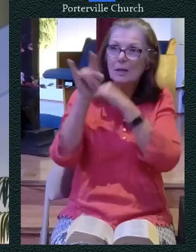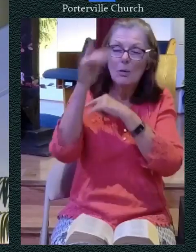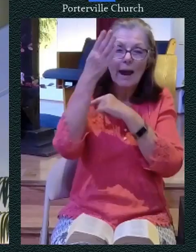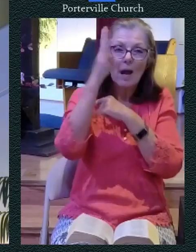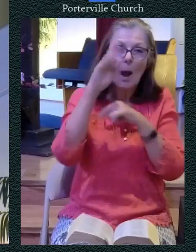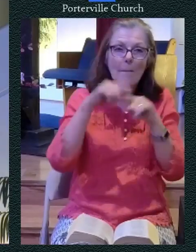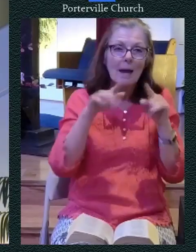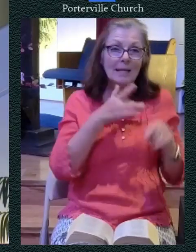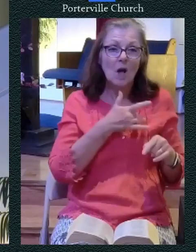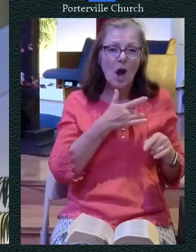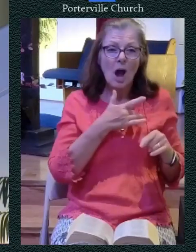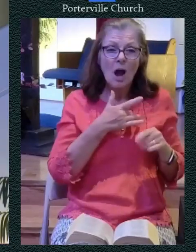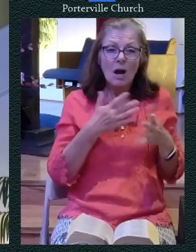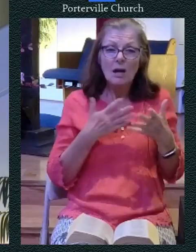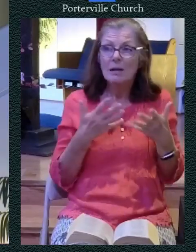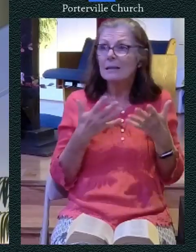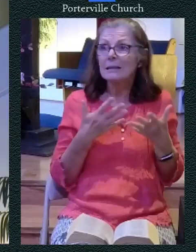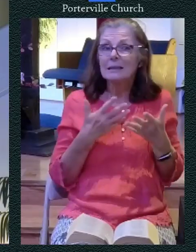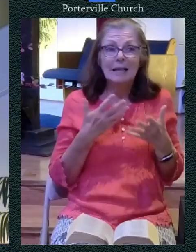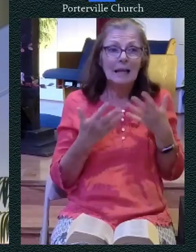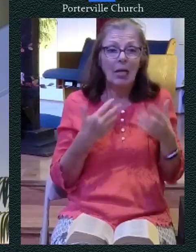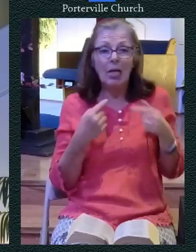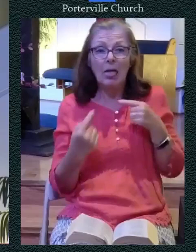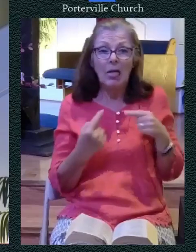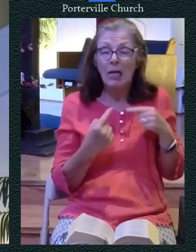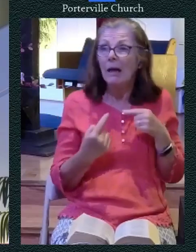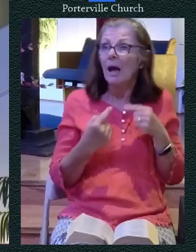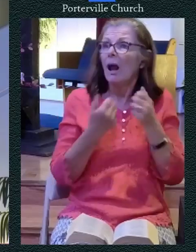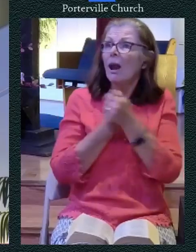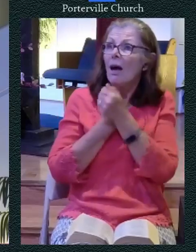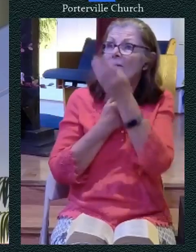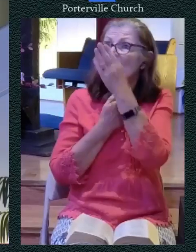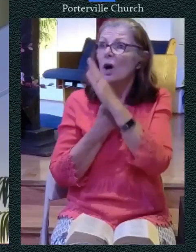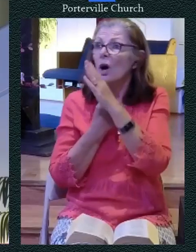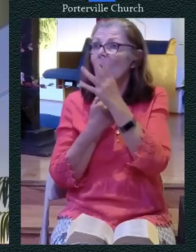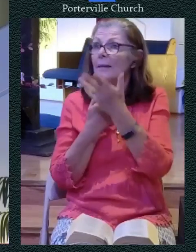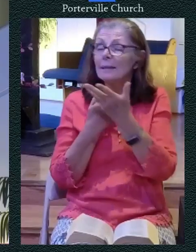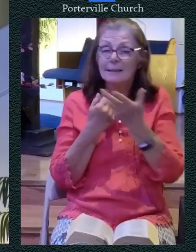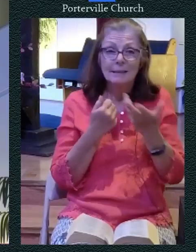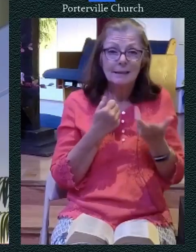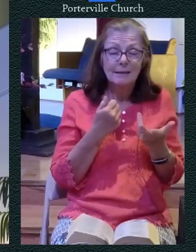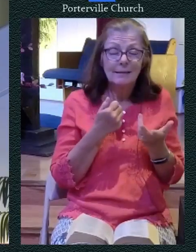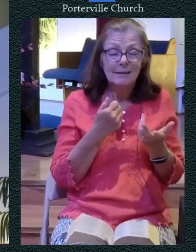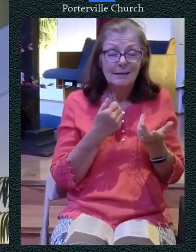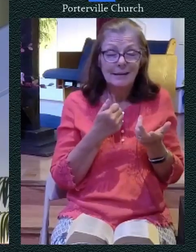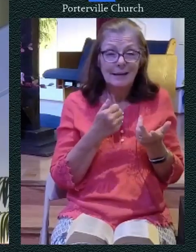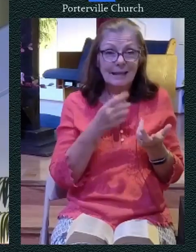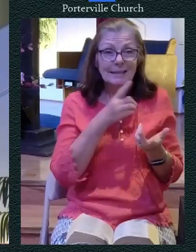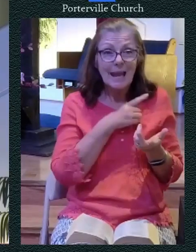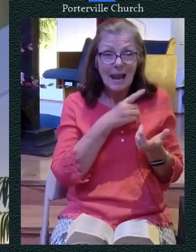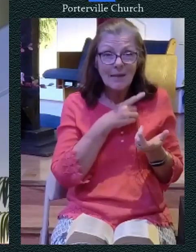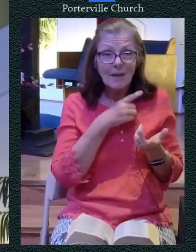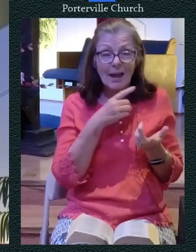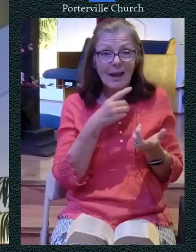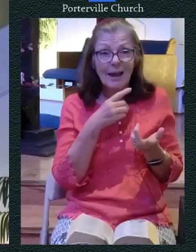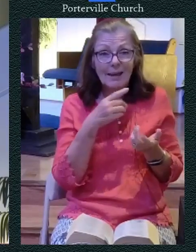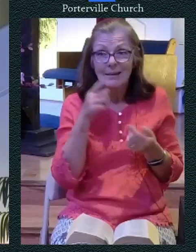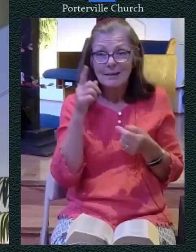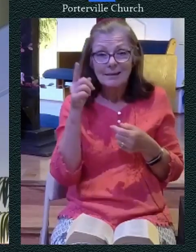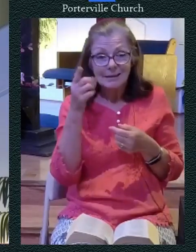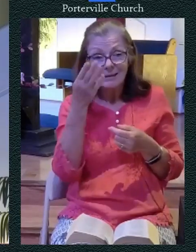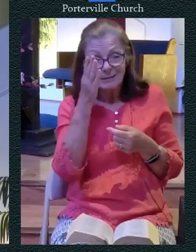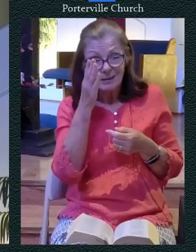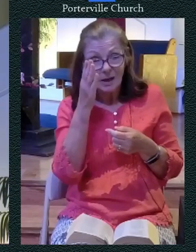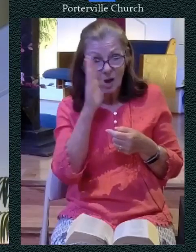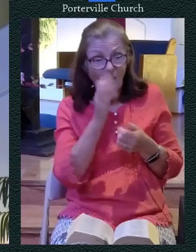He loves God. He's God's child. He's the anointed one. He knows that he has been chosen to be king over all